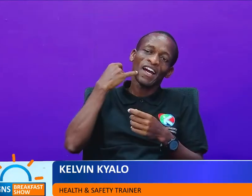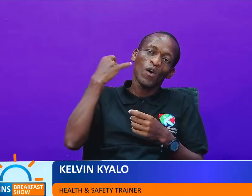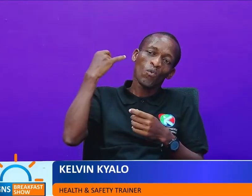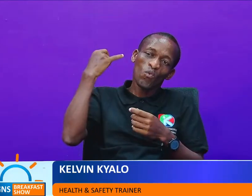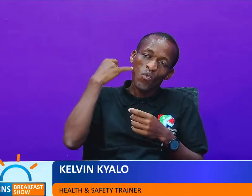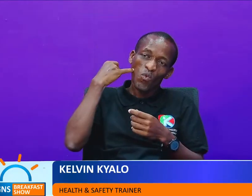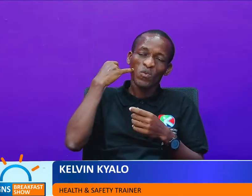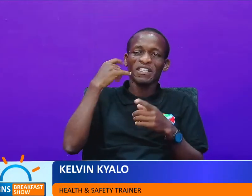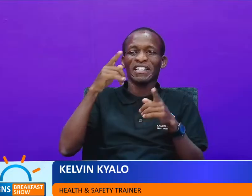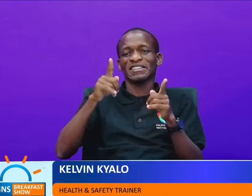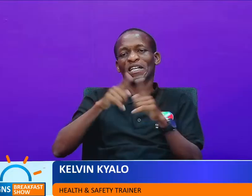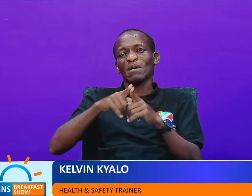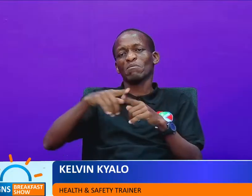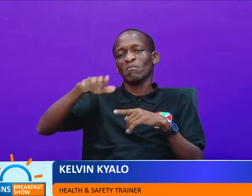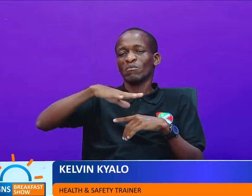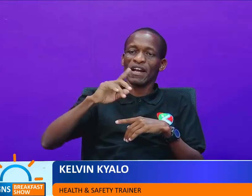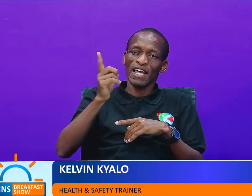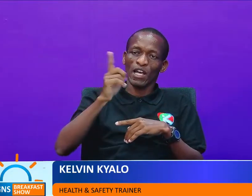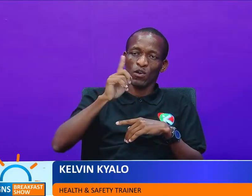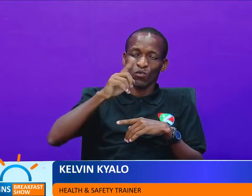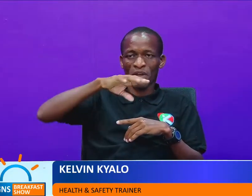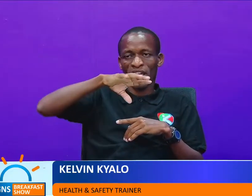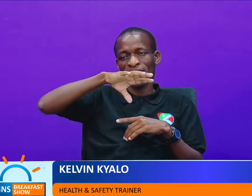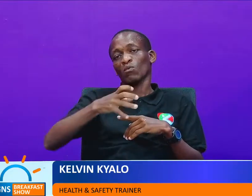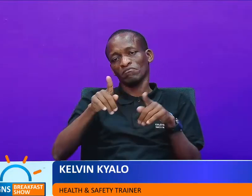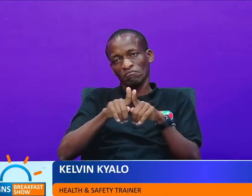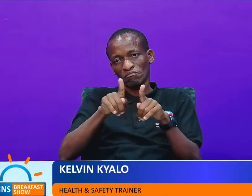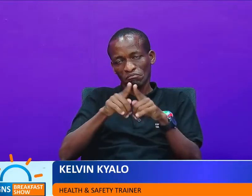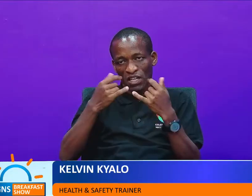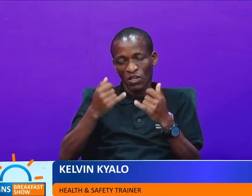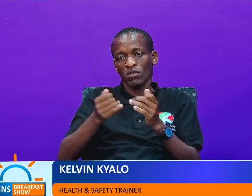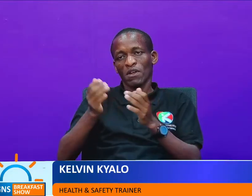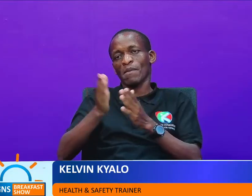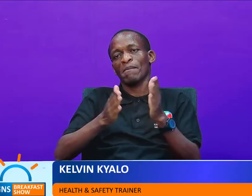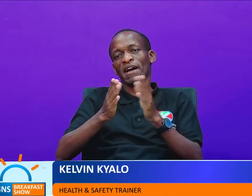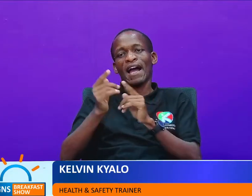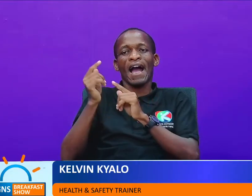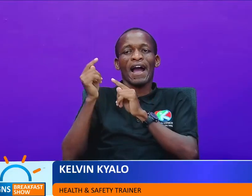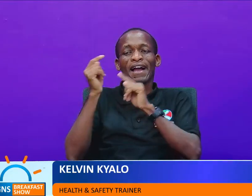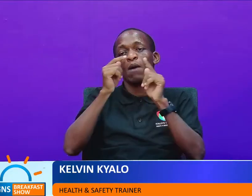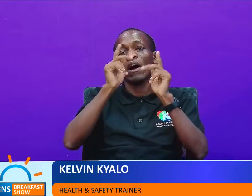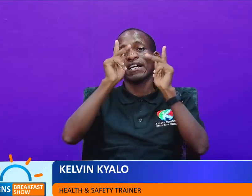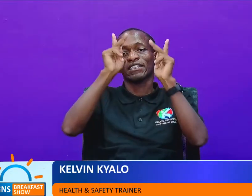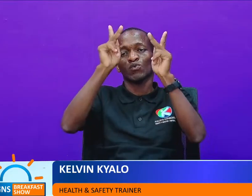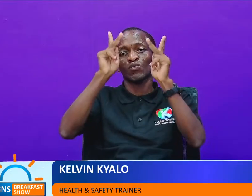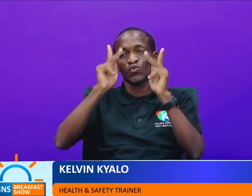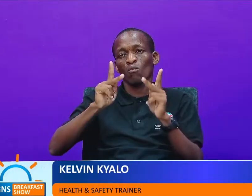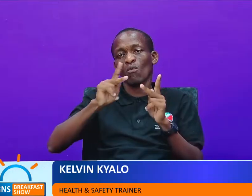Naivasha, Nakuru, Nairobi County.